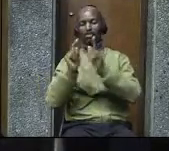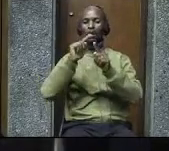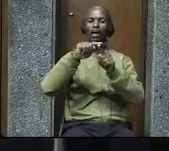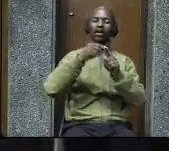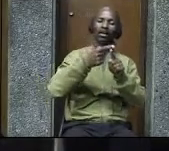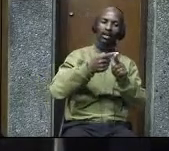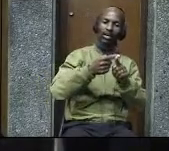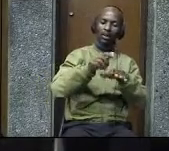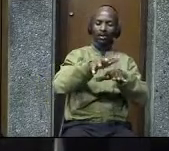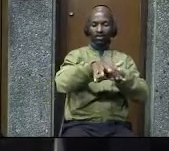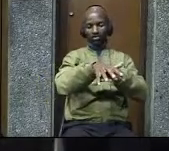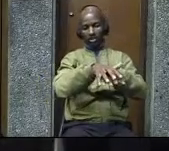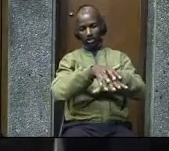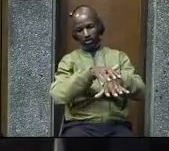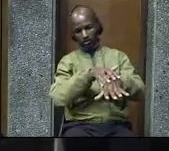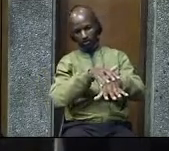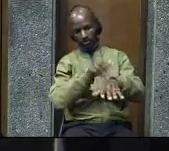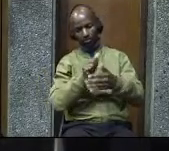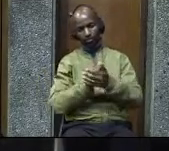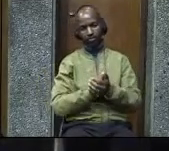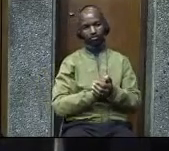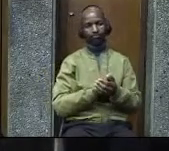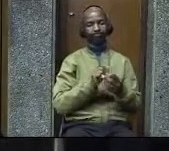example, agriculture,